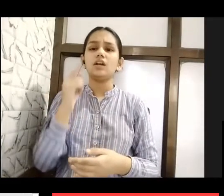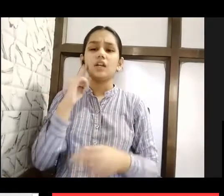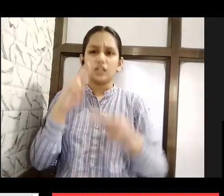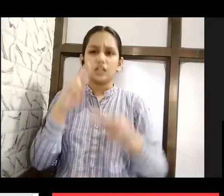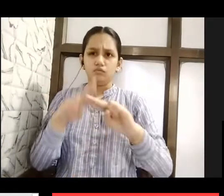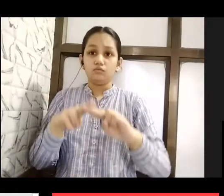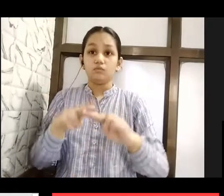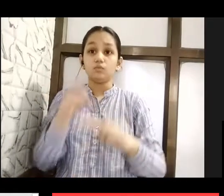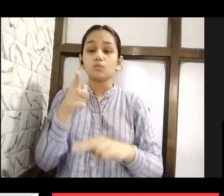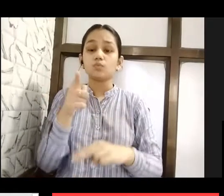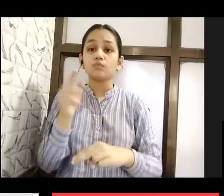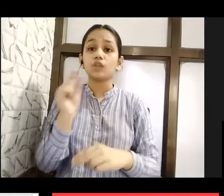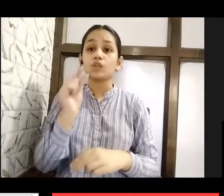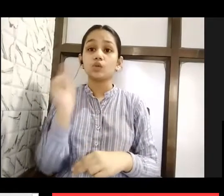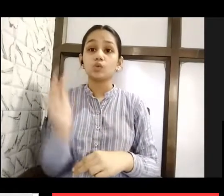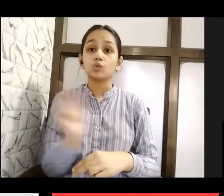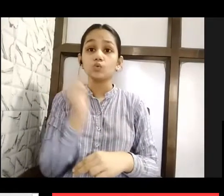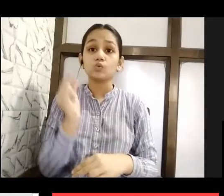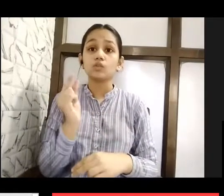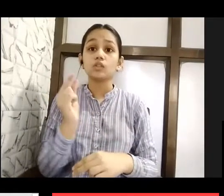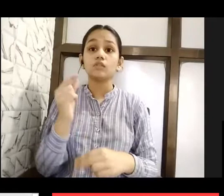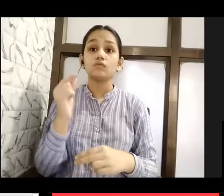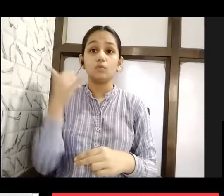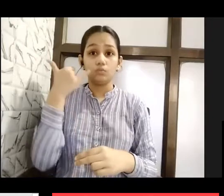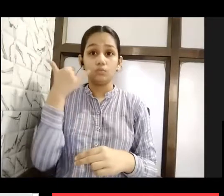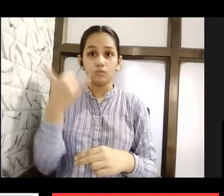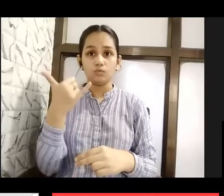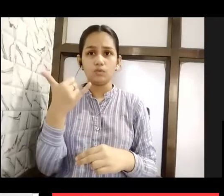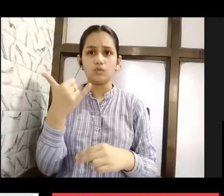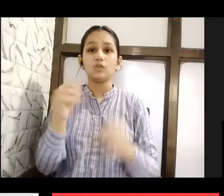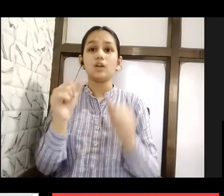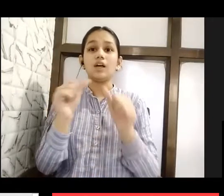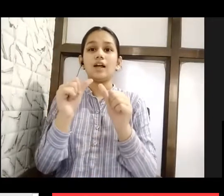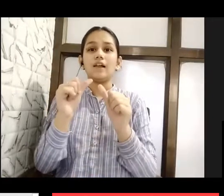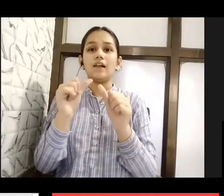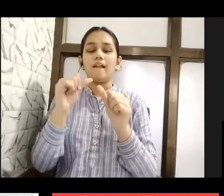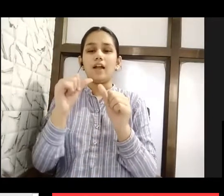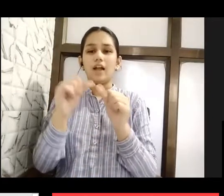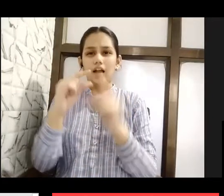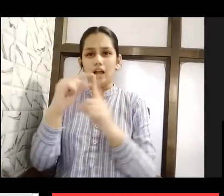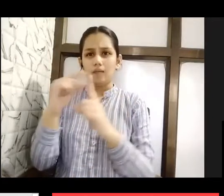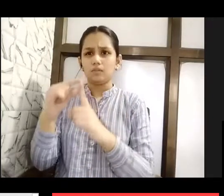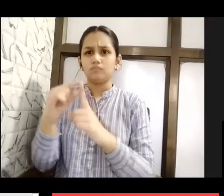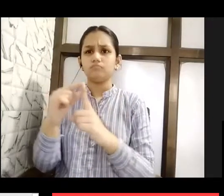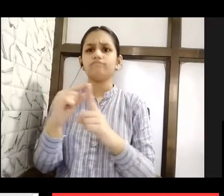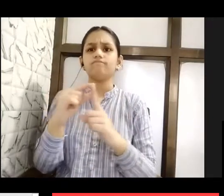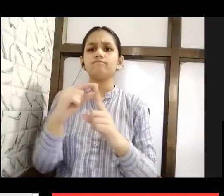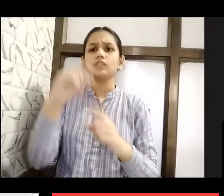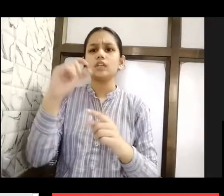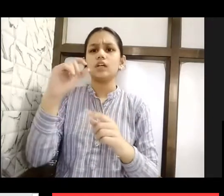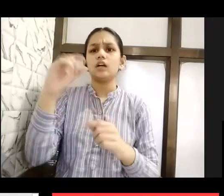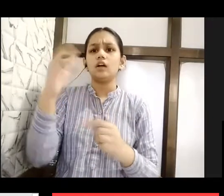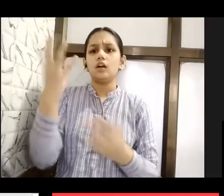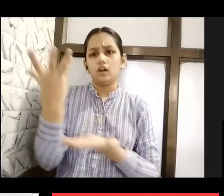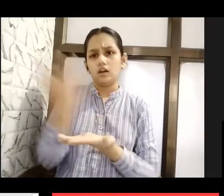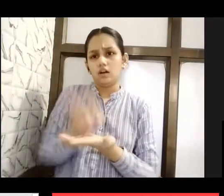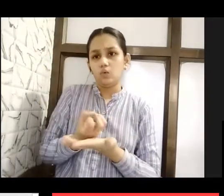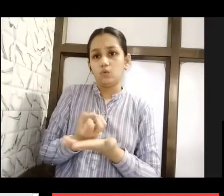Canva. If you are using from the laptop, you have to go to canva.com.